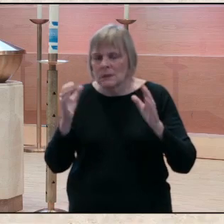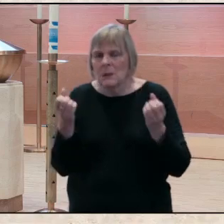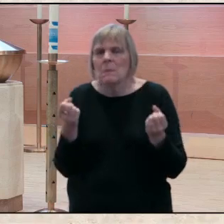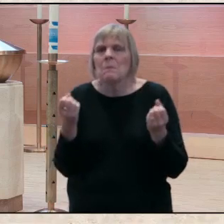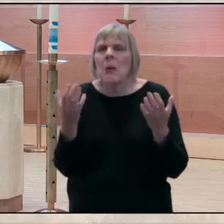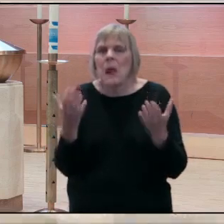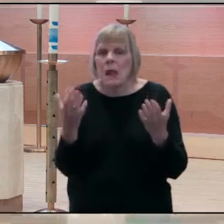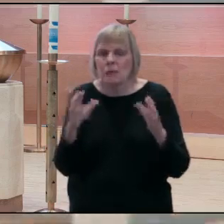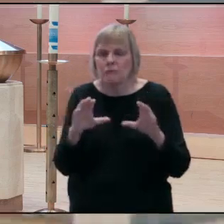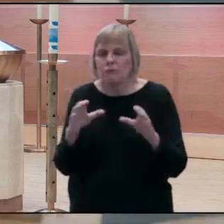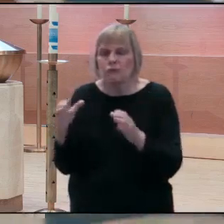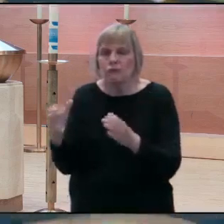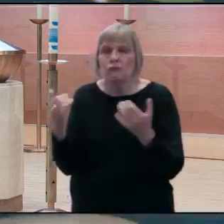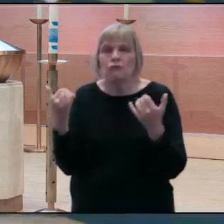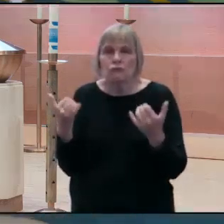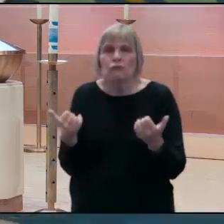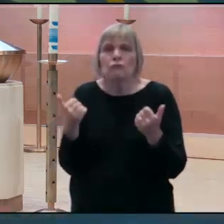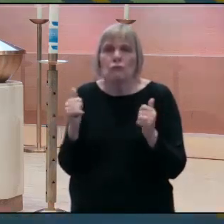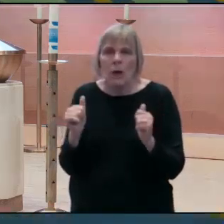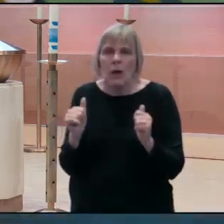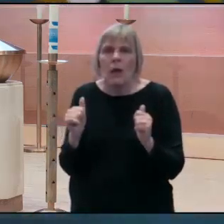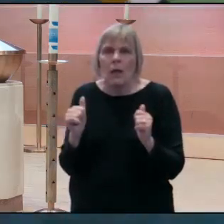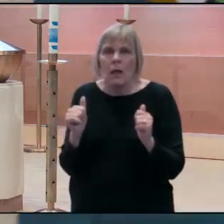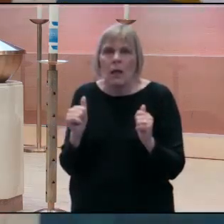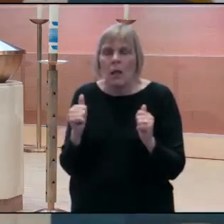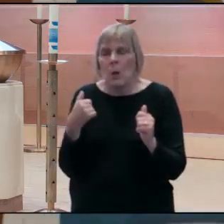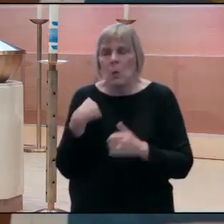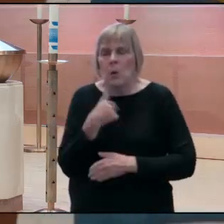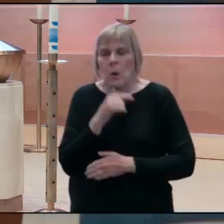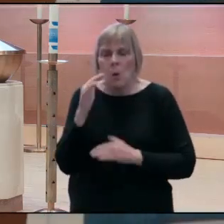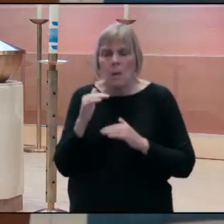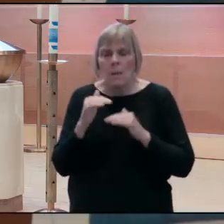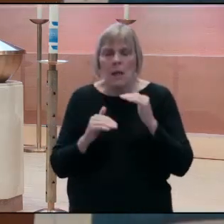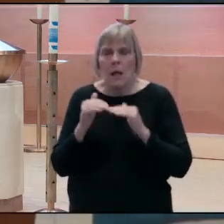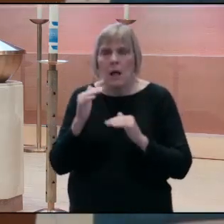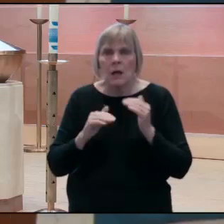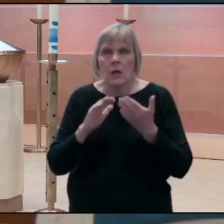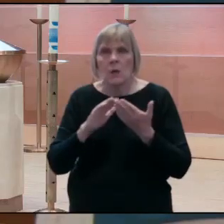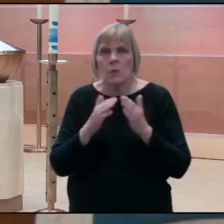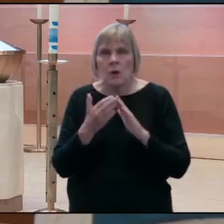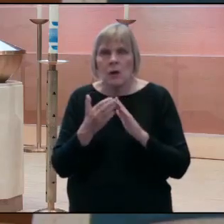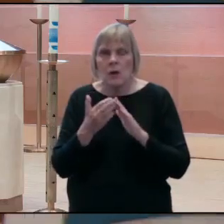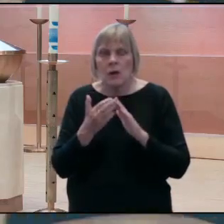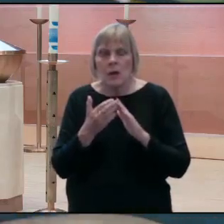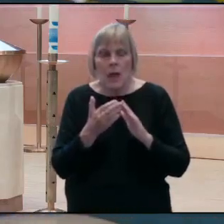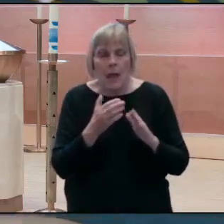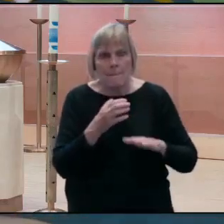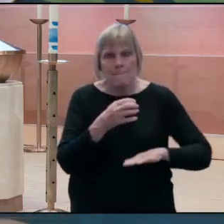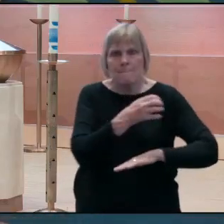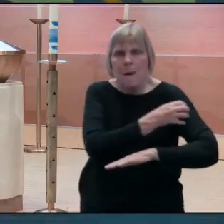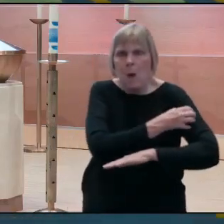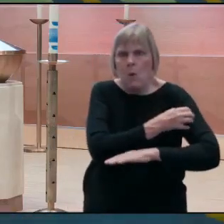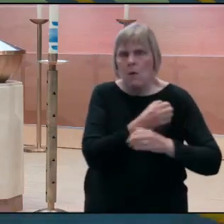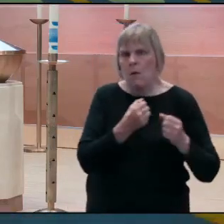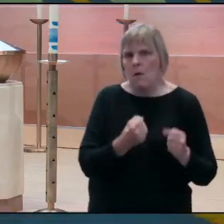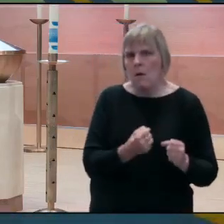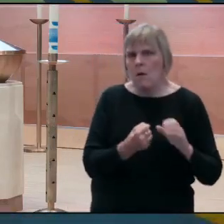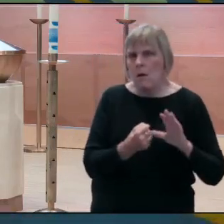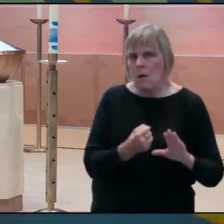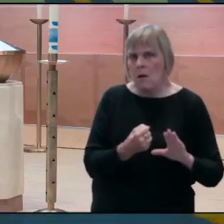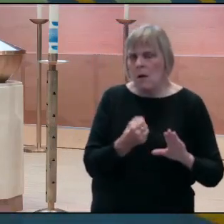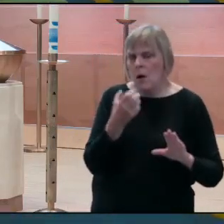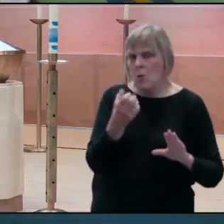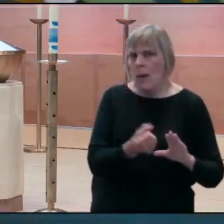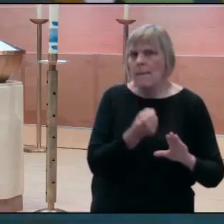of groups in our world today try to go to, right? It's just, we're going to build community by grabbing for power.